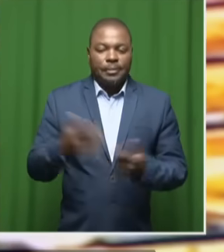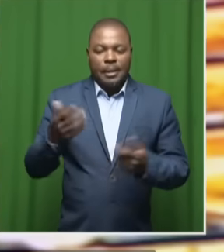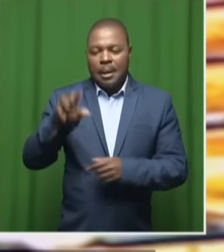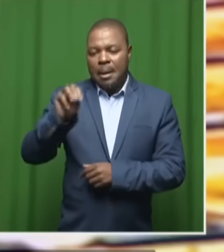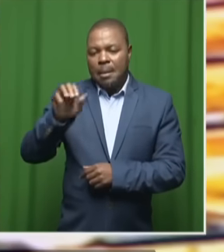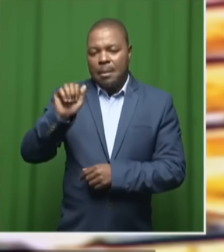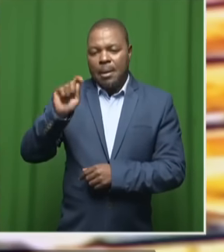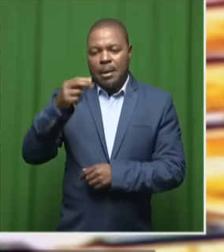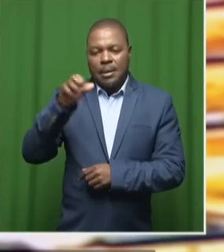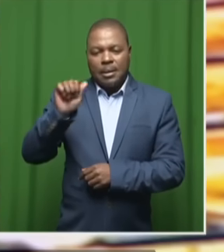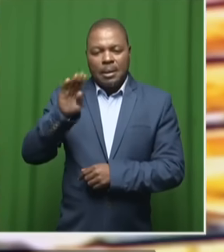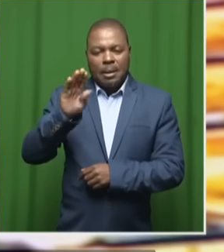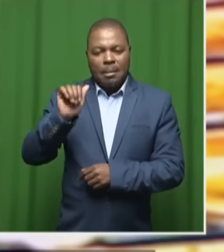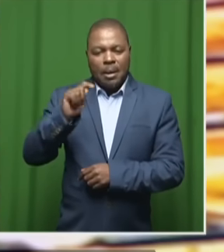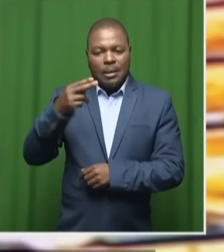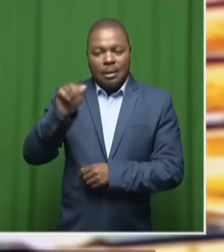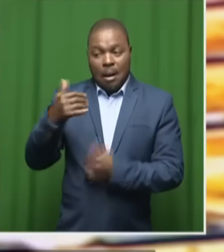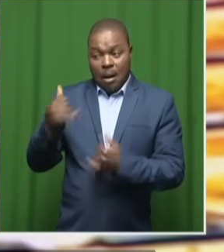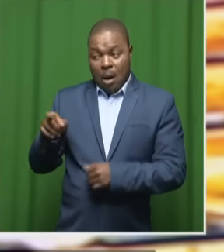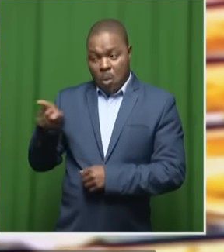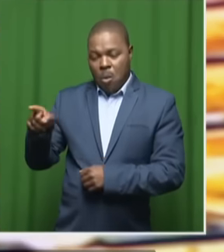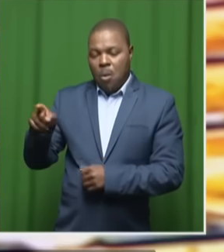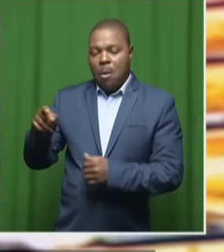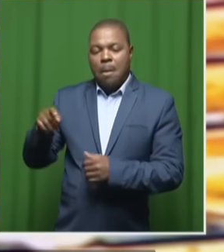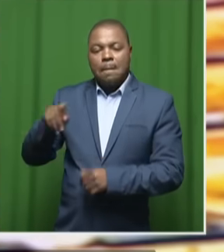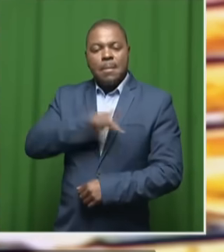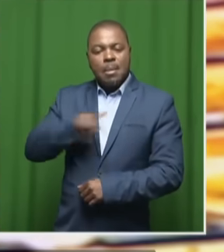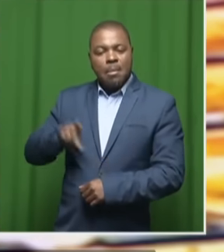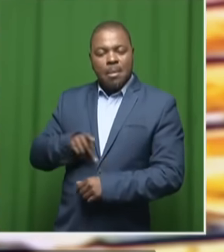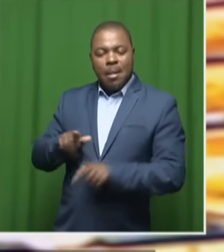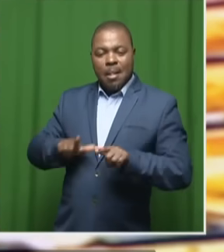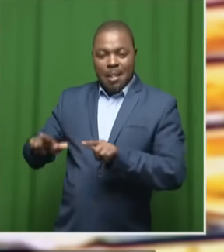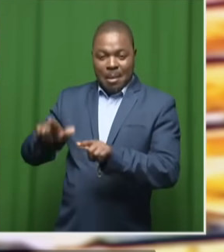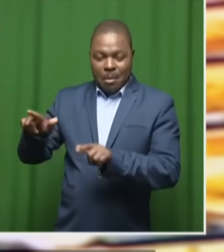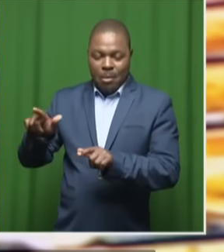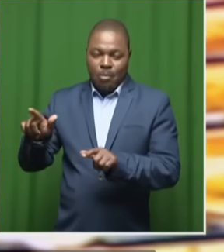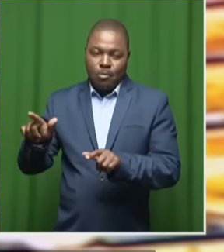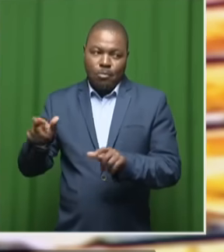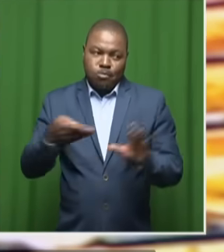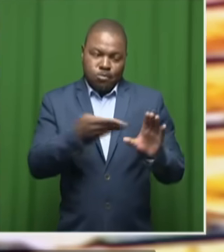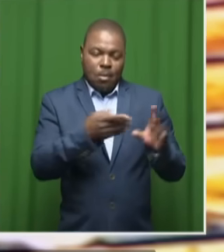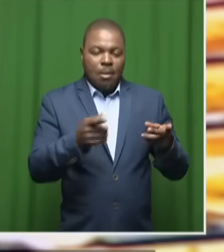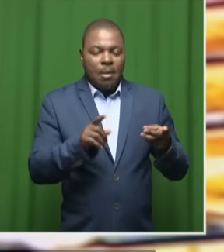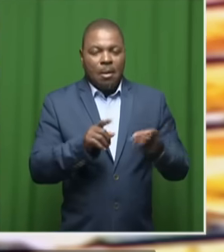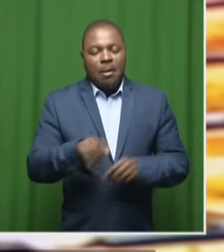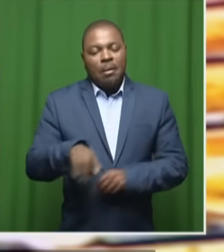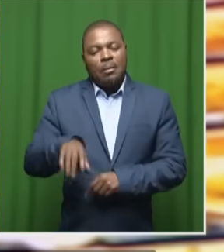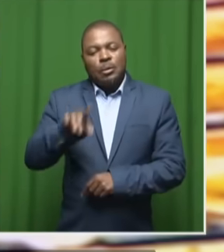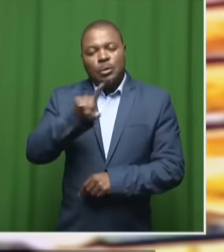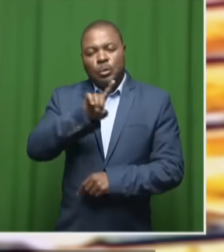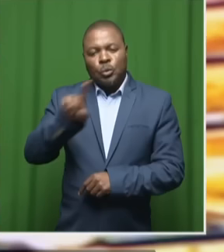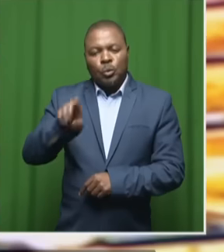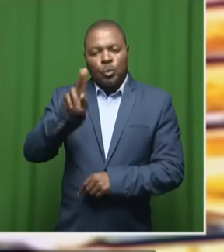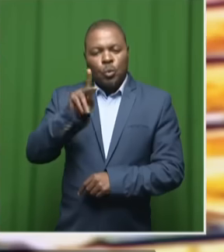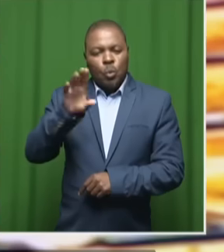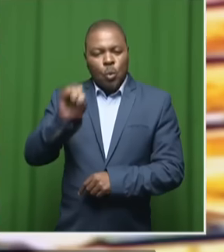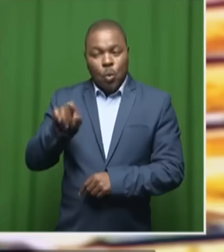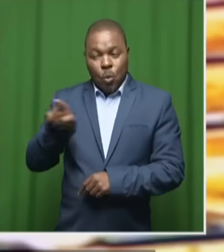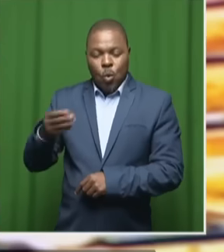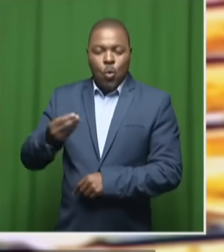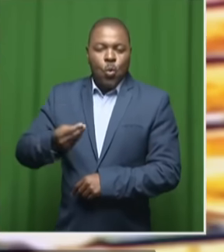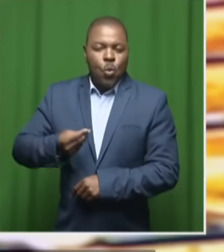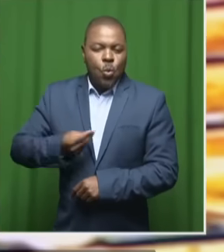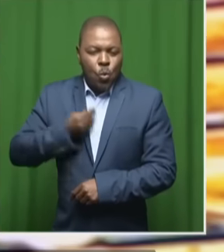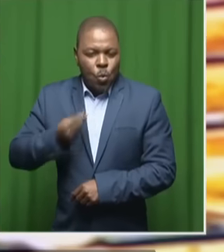Stanley Mathabata, who is now the outgoing premier of Limpopo. And then you've got Zuko Godlimpi, one of the Youth League